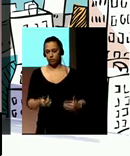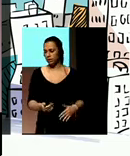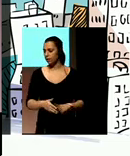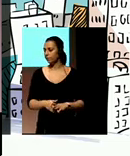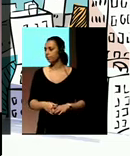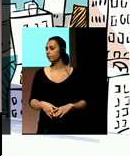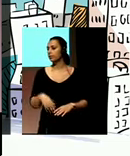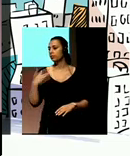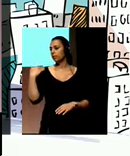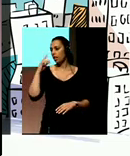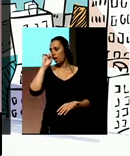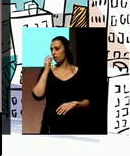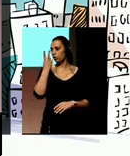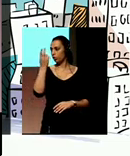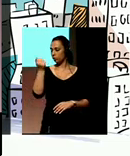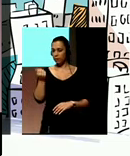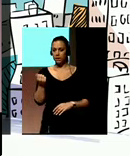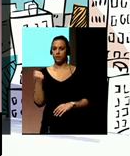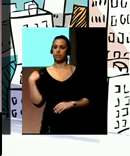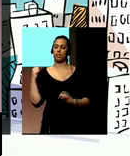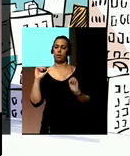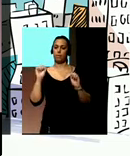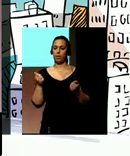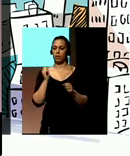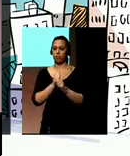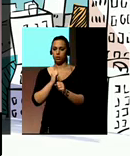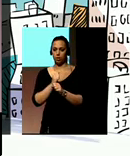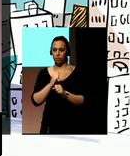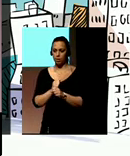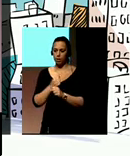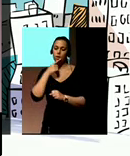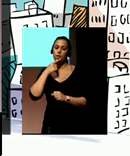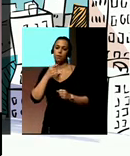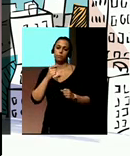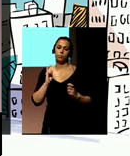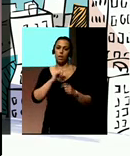Since the year 2000, he's part of the team of